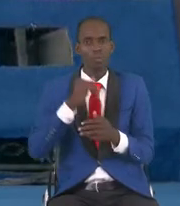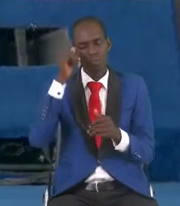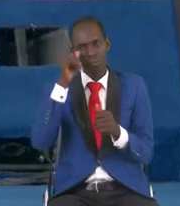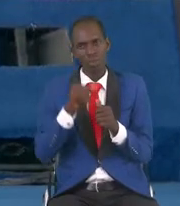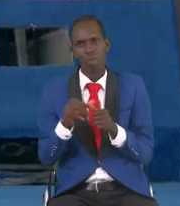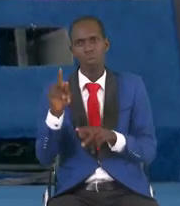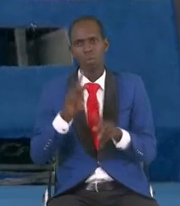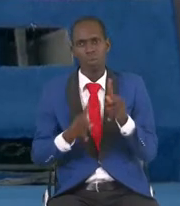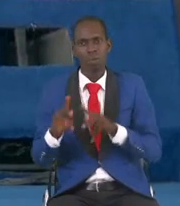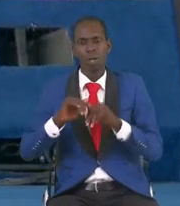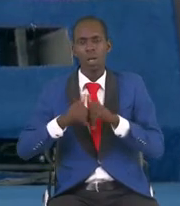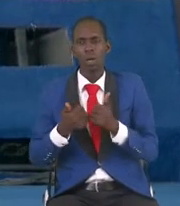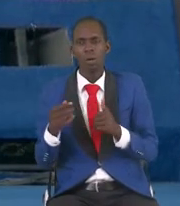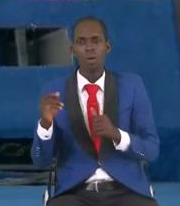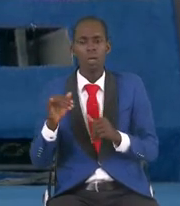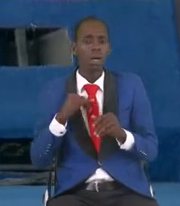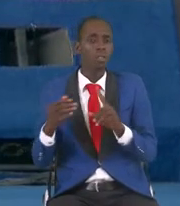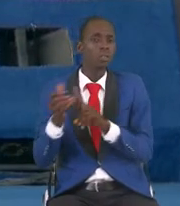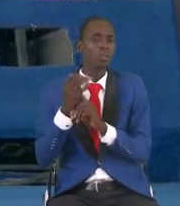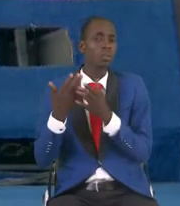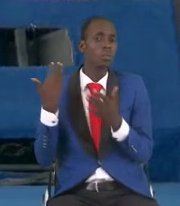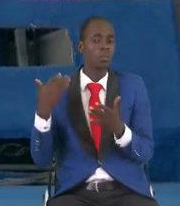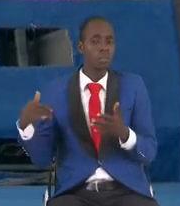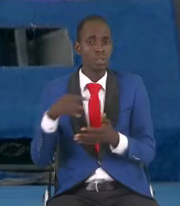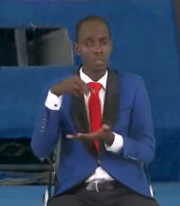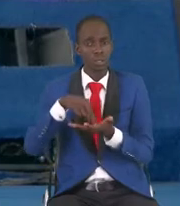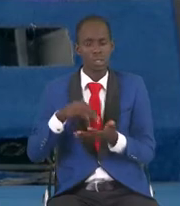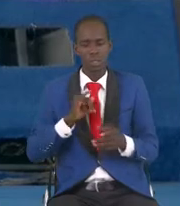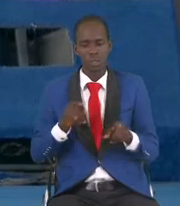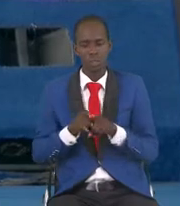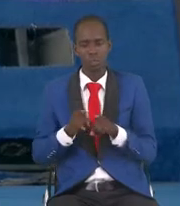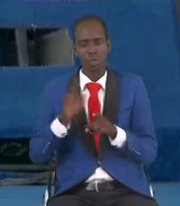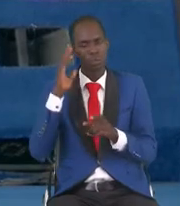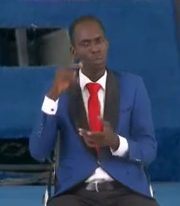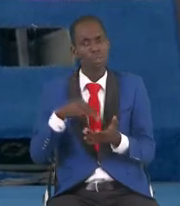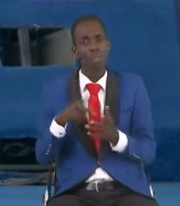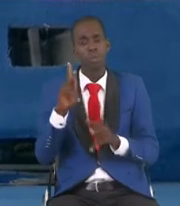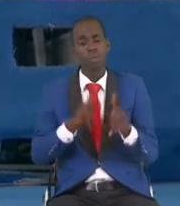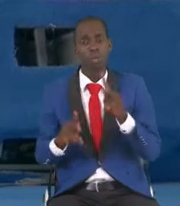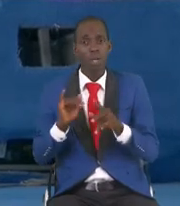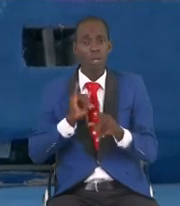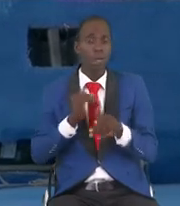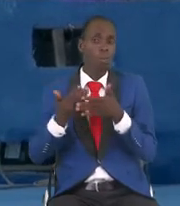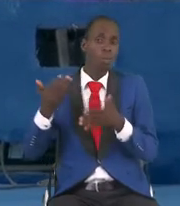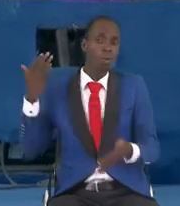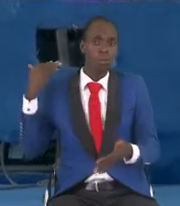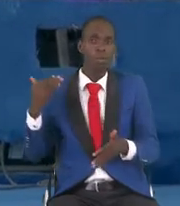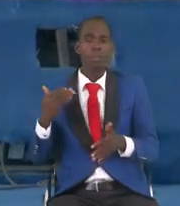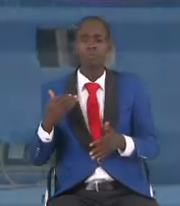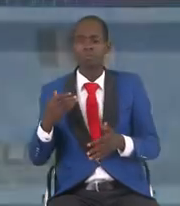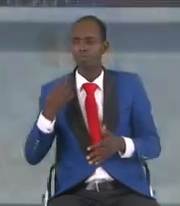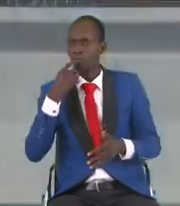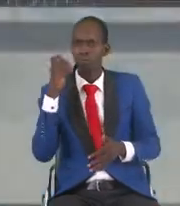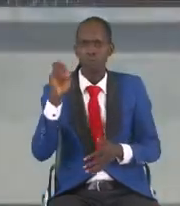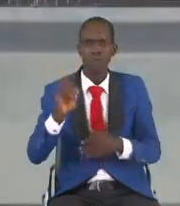they stood. Because of that, I stand. And the people I gave my voice to, if they were to